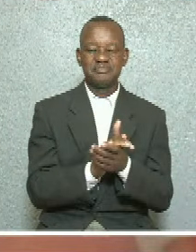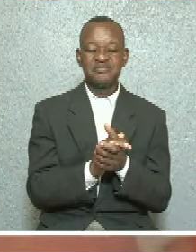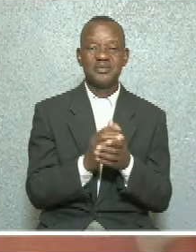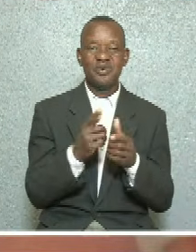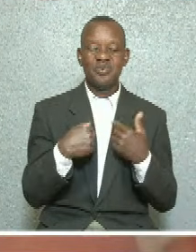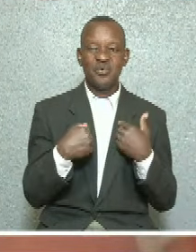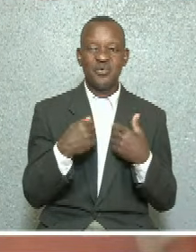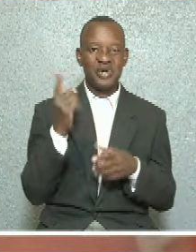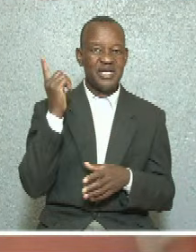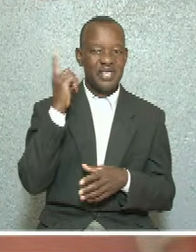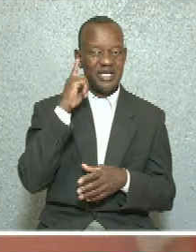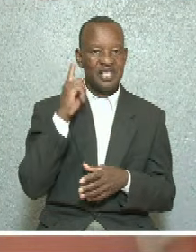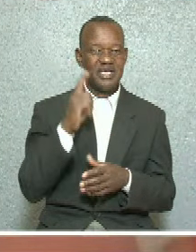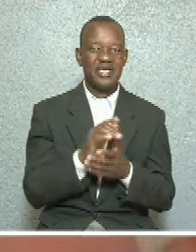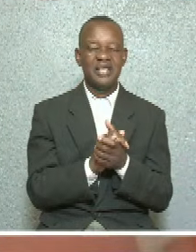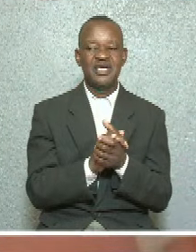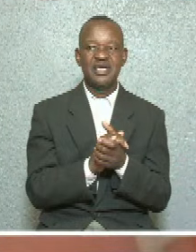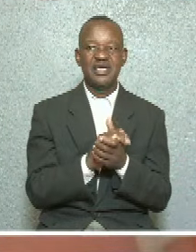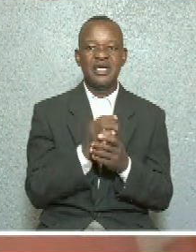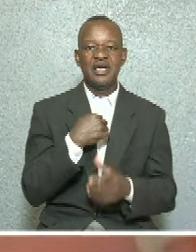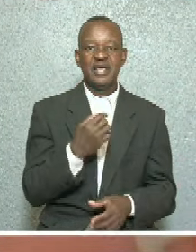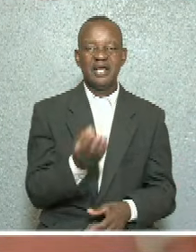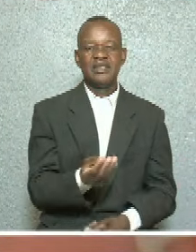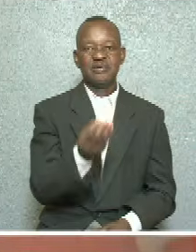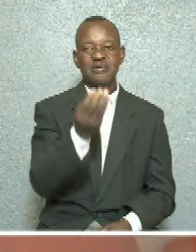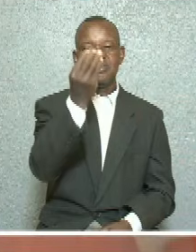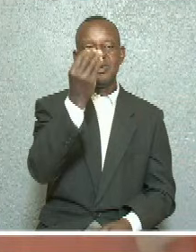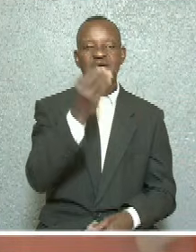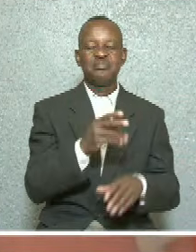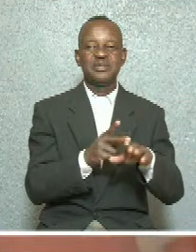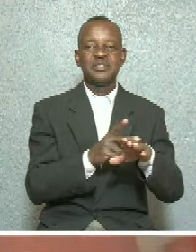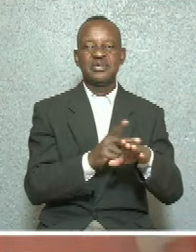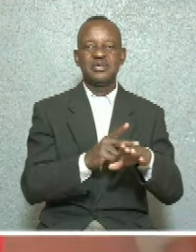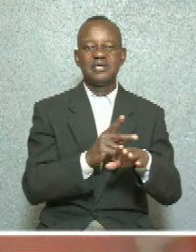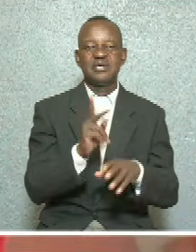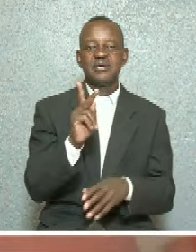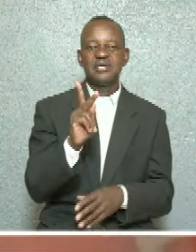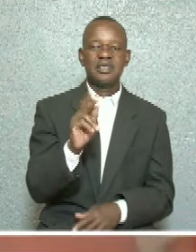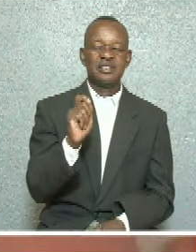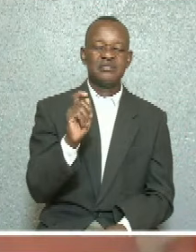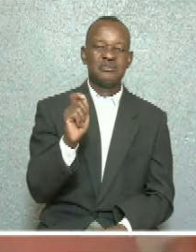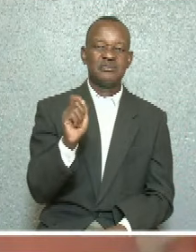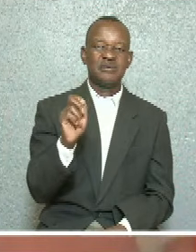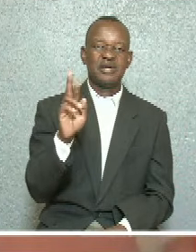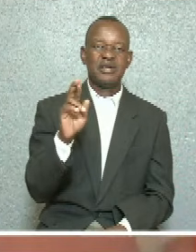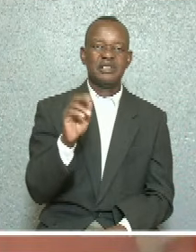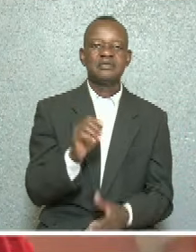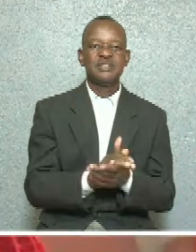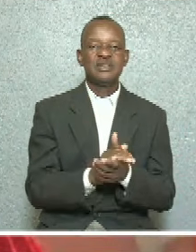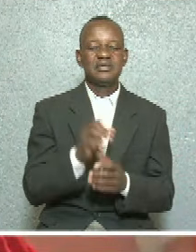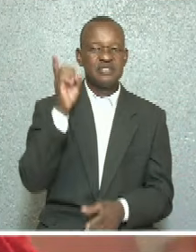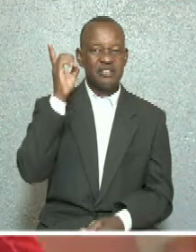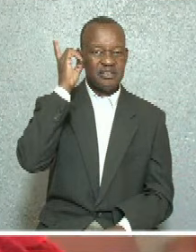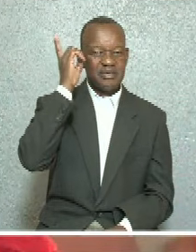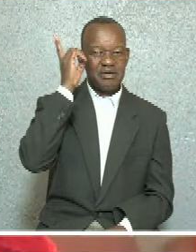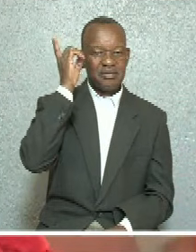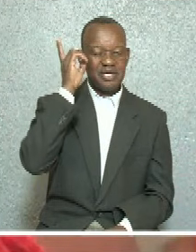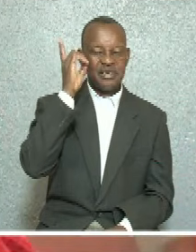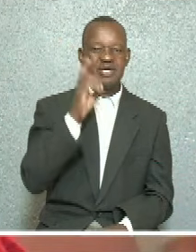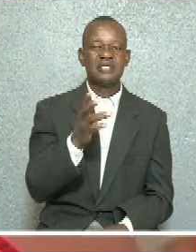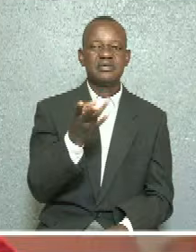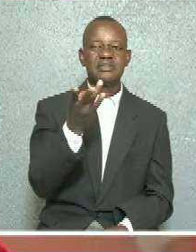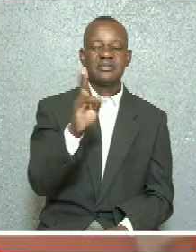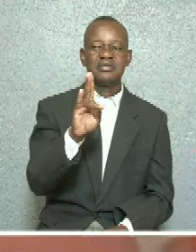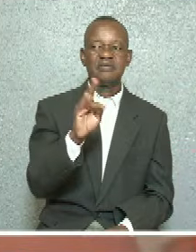grew up in Katutura, just, a street away from Indamara 7, basically. And, in that little area,